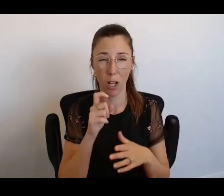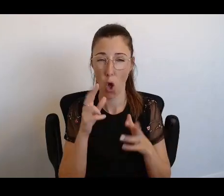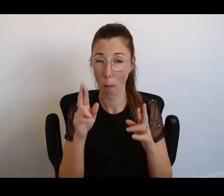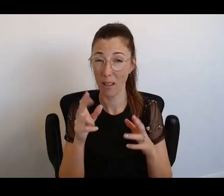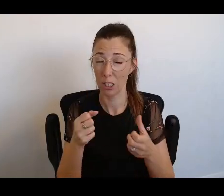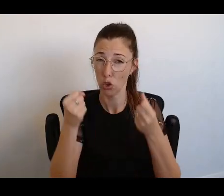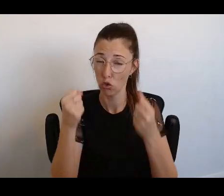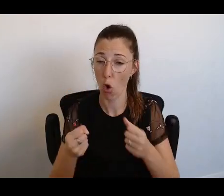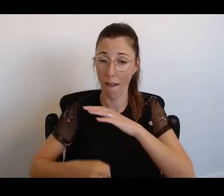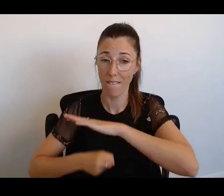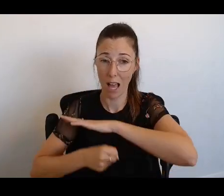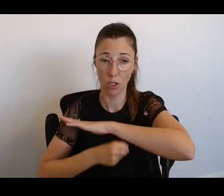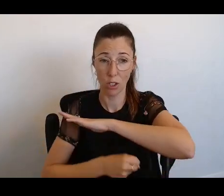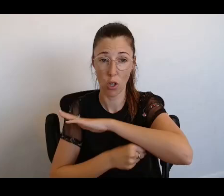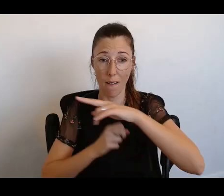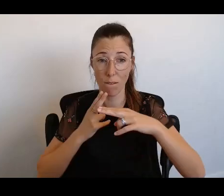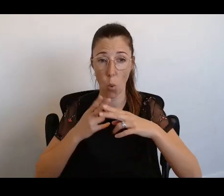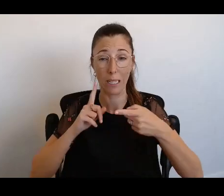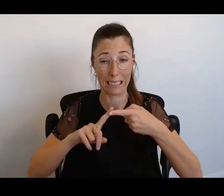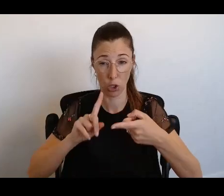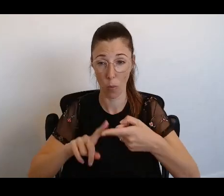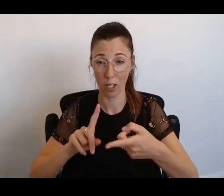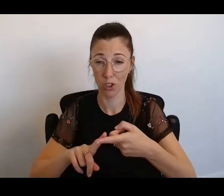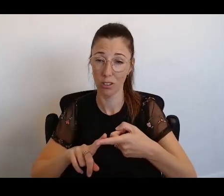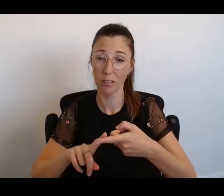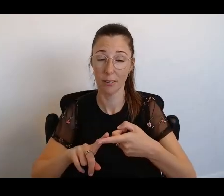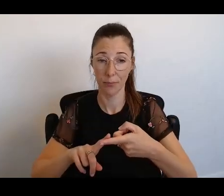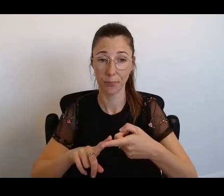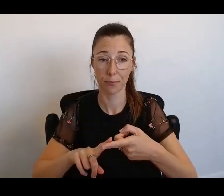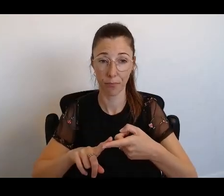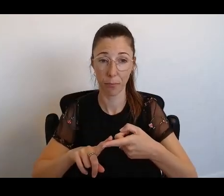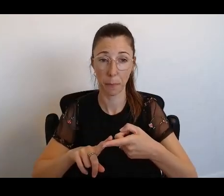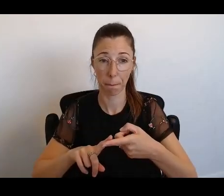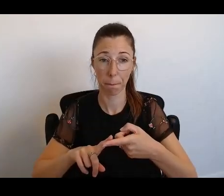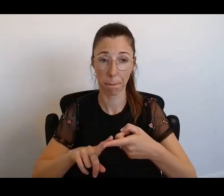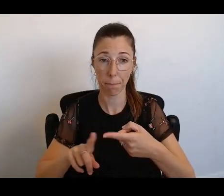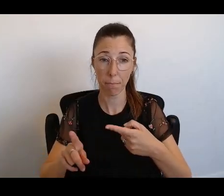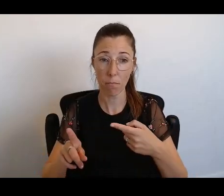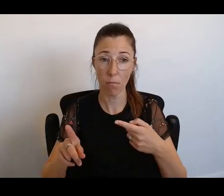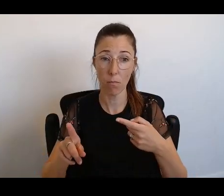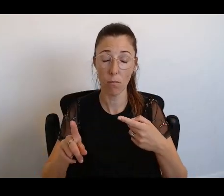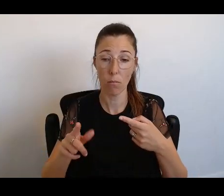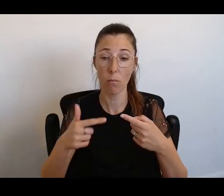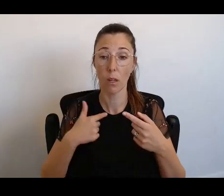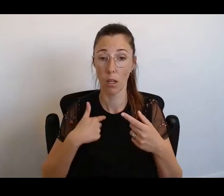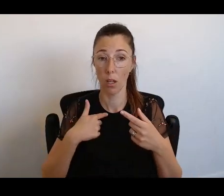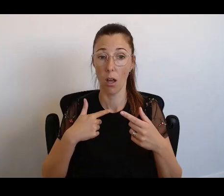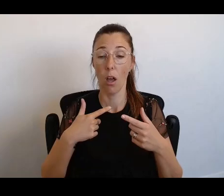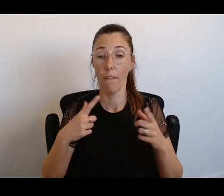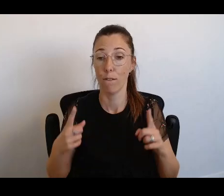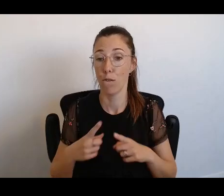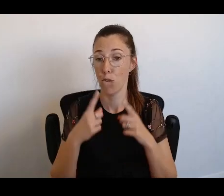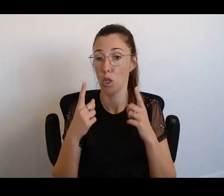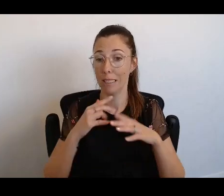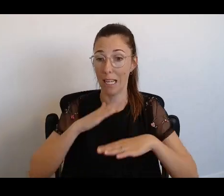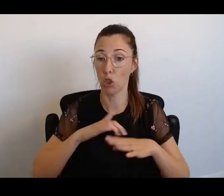the continuation of these kind of things. So as the curatorial First Nations Fellow for Foundation Katia, I don't see myself